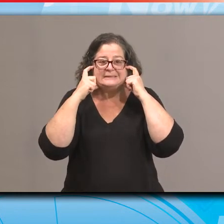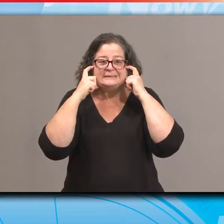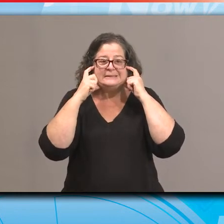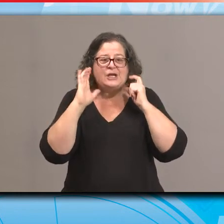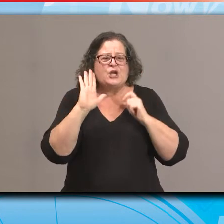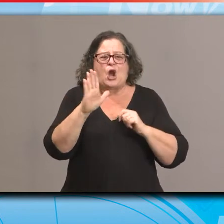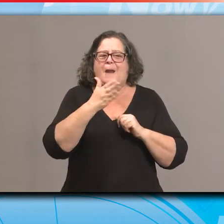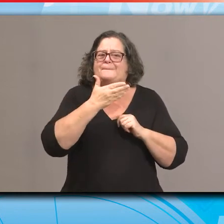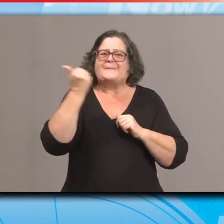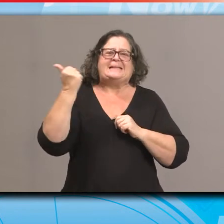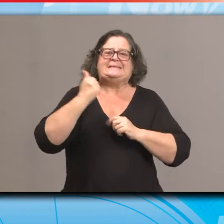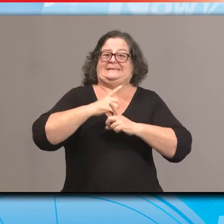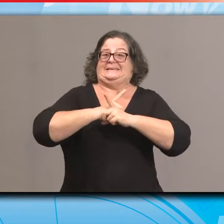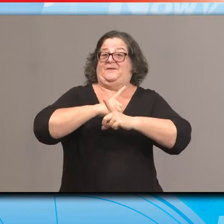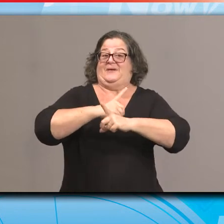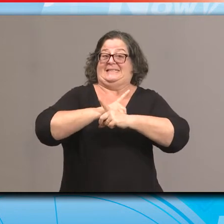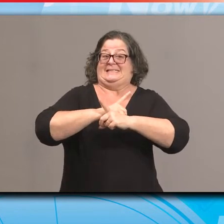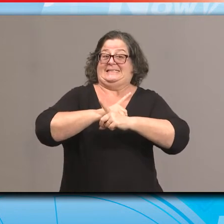virus.